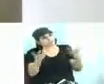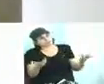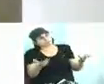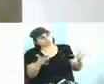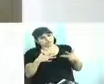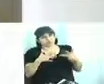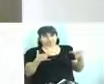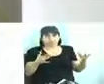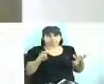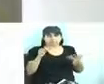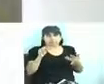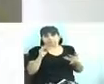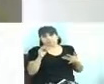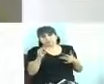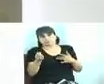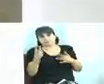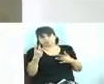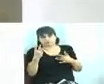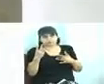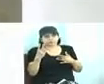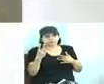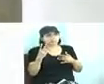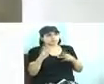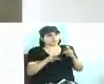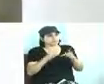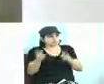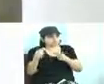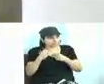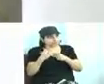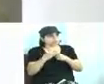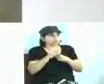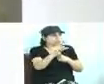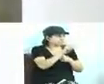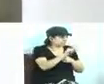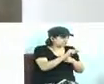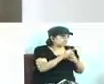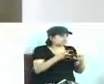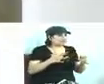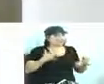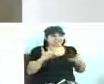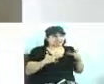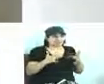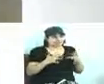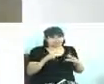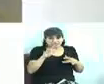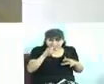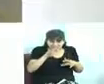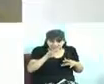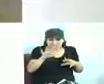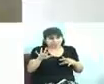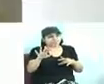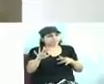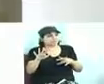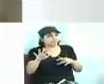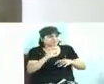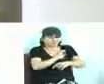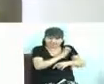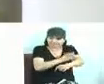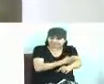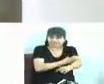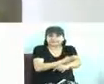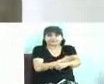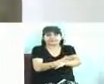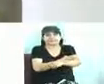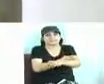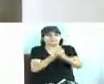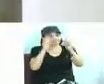be delighted if 12 people come, I'd be ecstatic if 20 people come. 35 people, the energy was amazing, the conversation was great. I believe